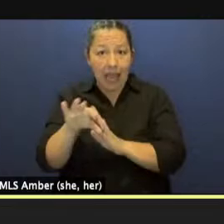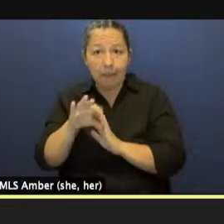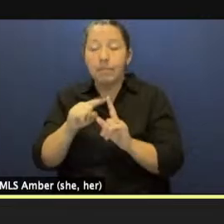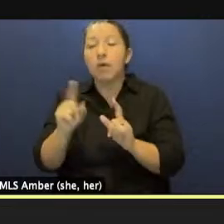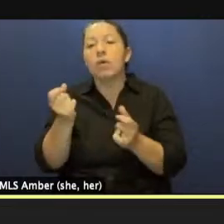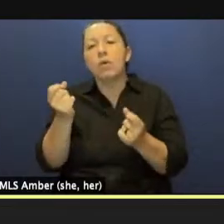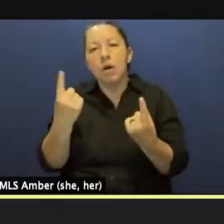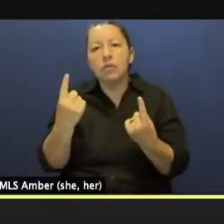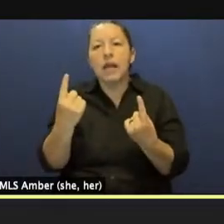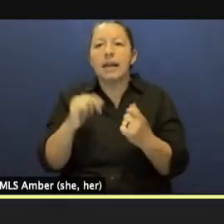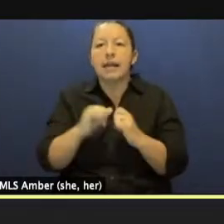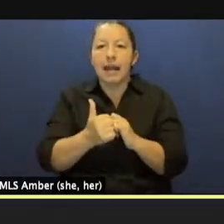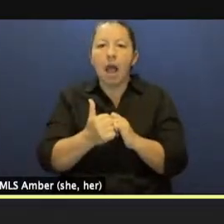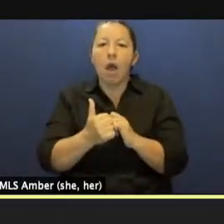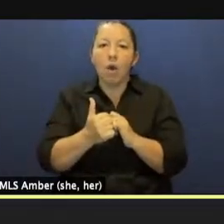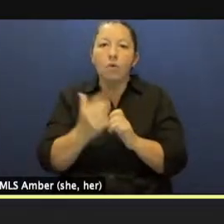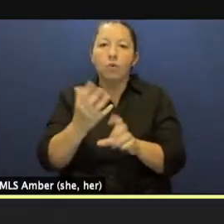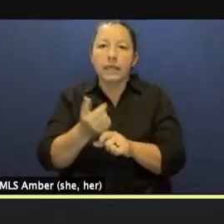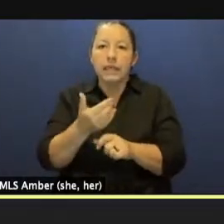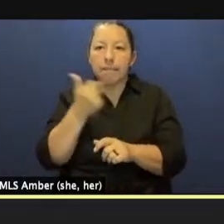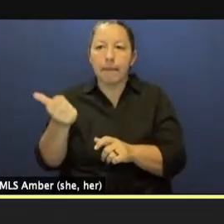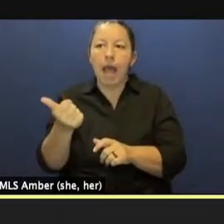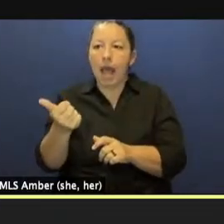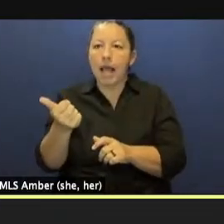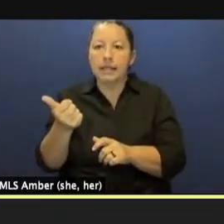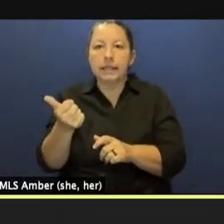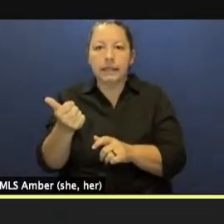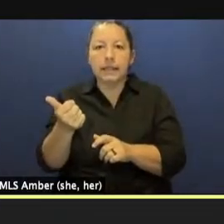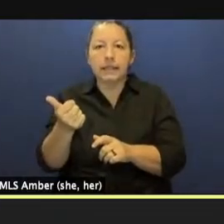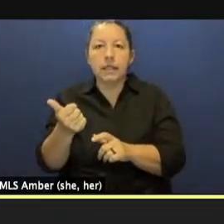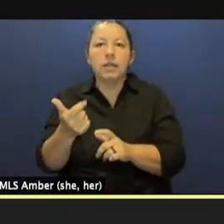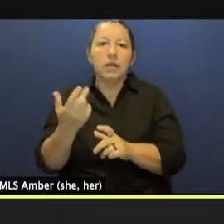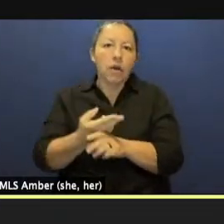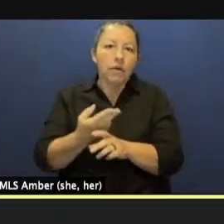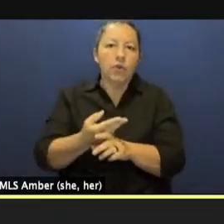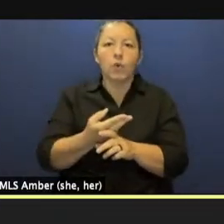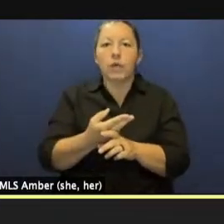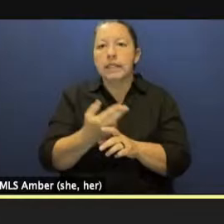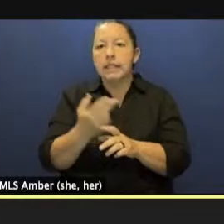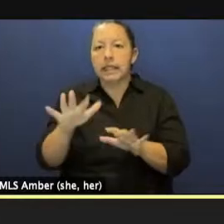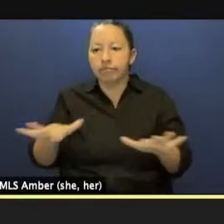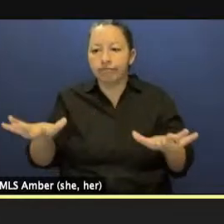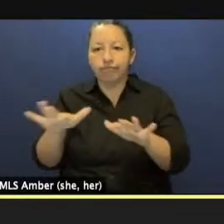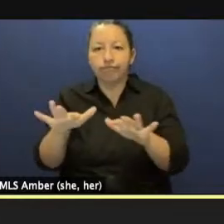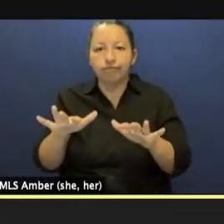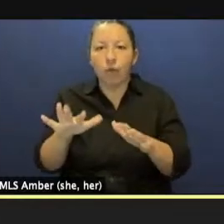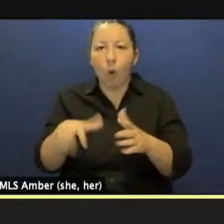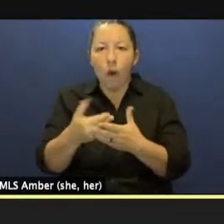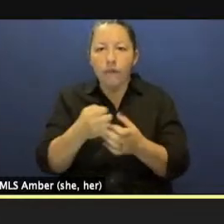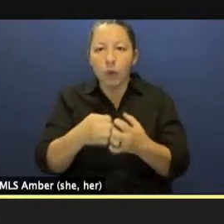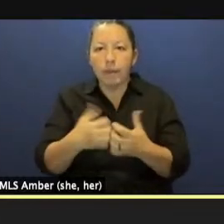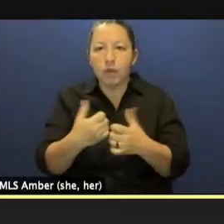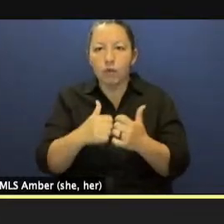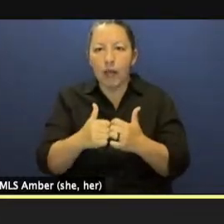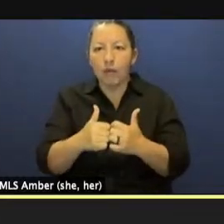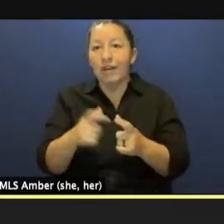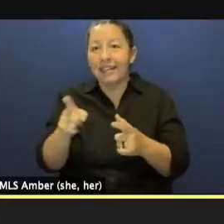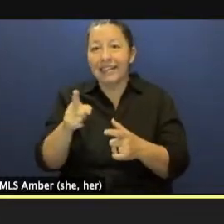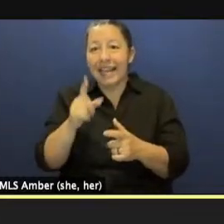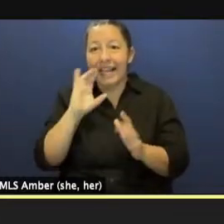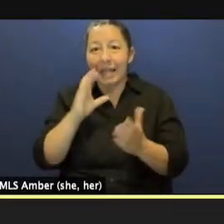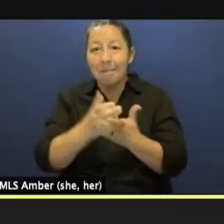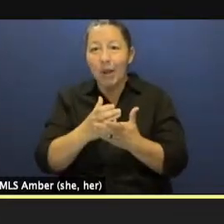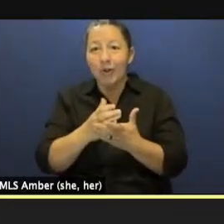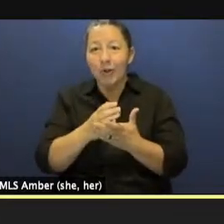some of the algorithms and stereo viz algorithms. This is a messy little picture. It's actually a clip